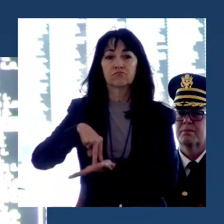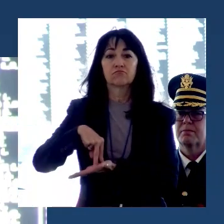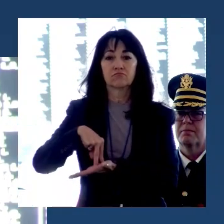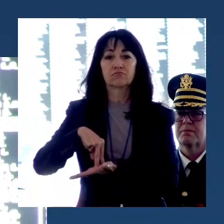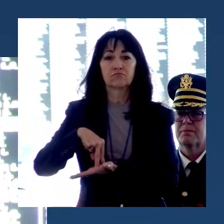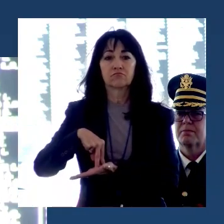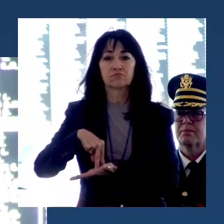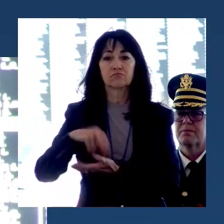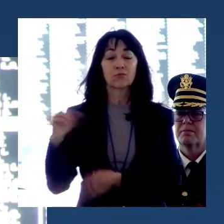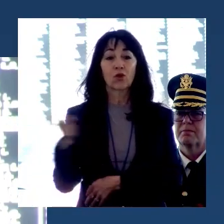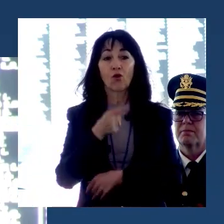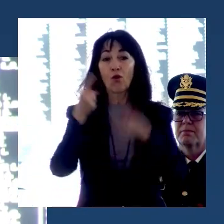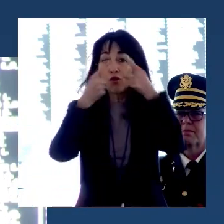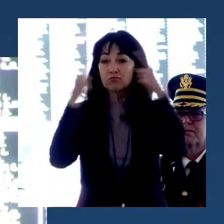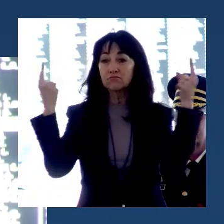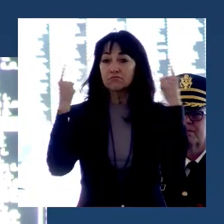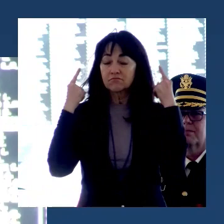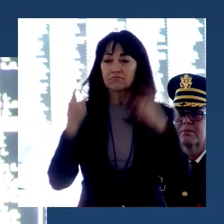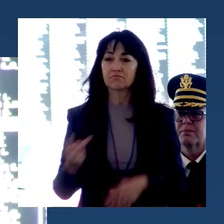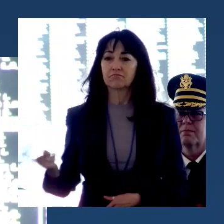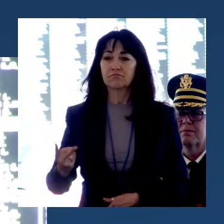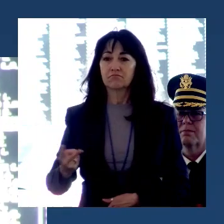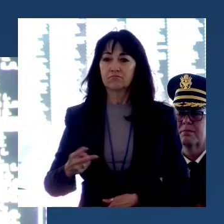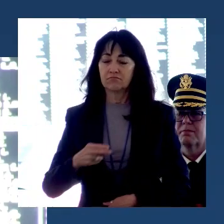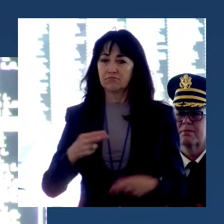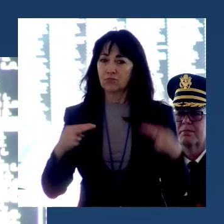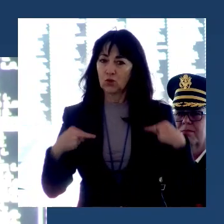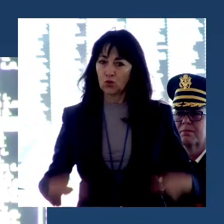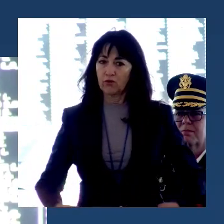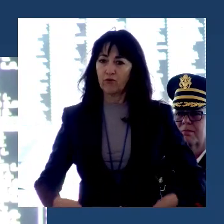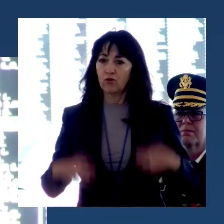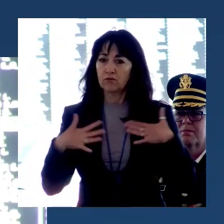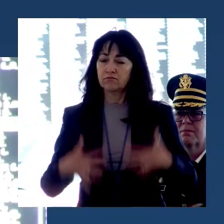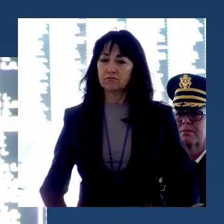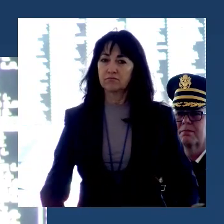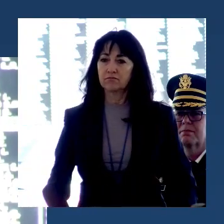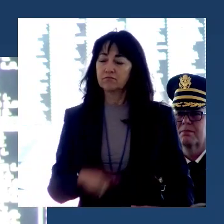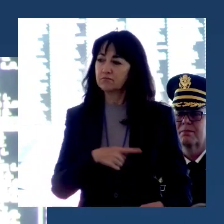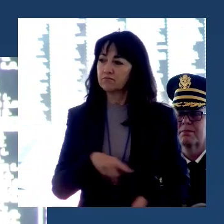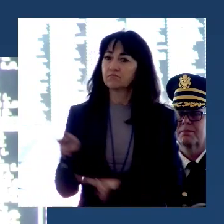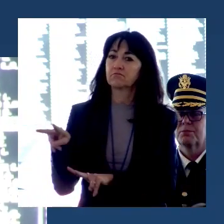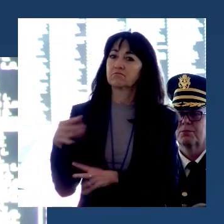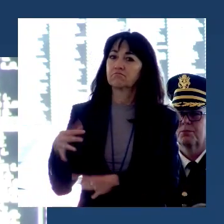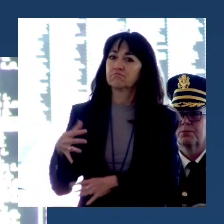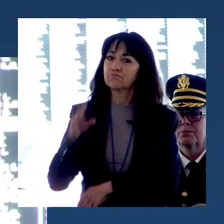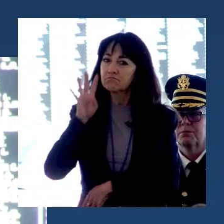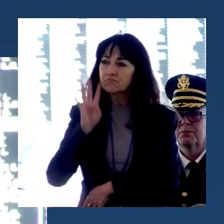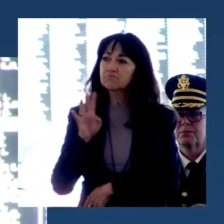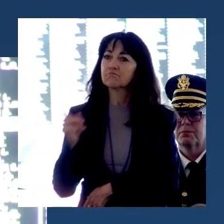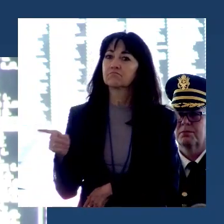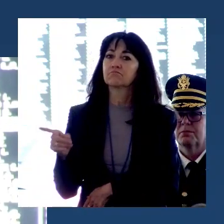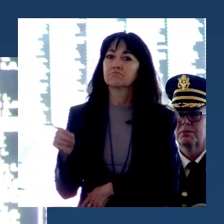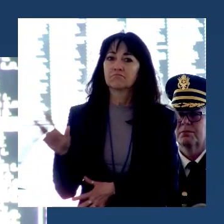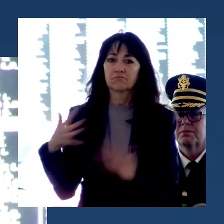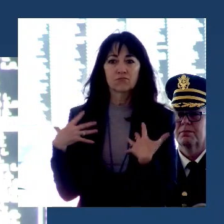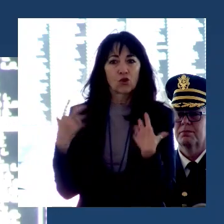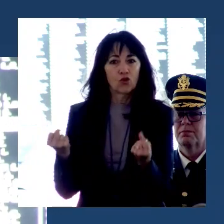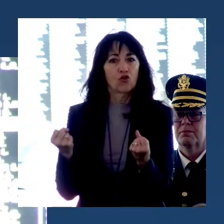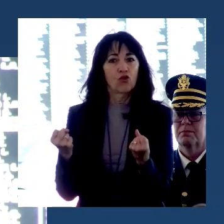in a crowd of cap and gowns. His classmates, quote, marveled at his courage and commitment to serve his